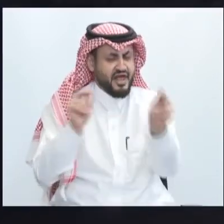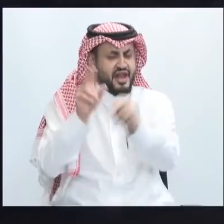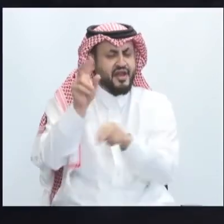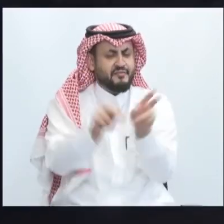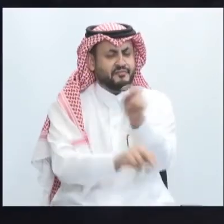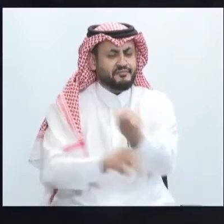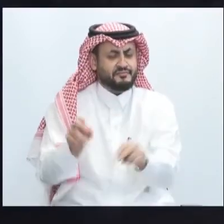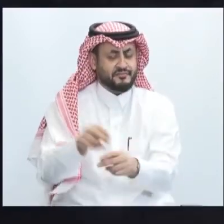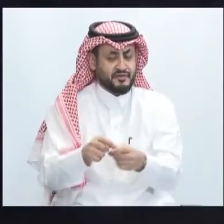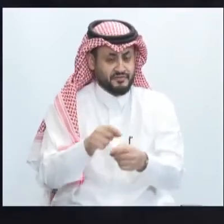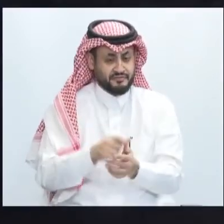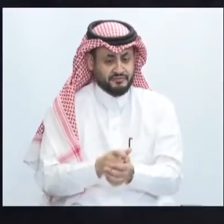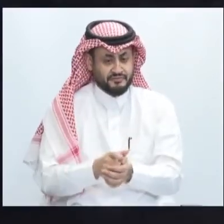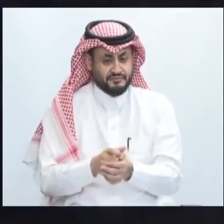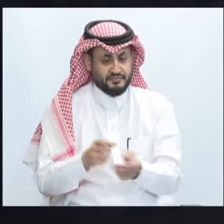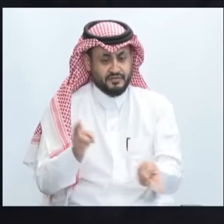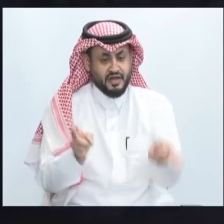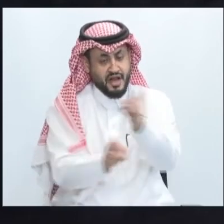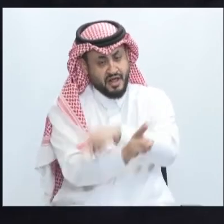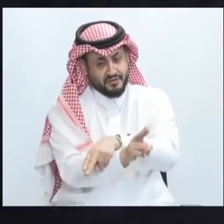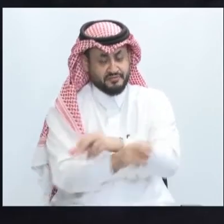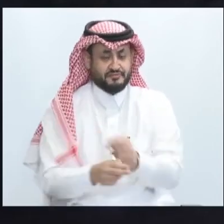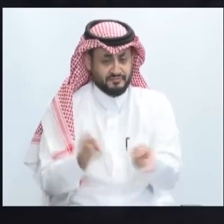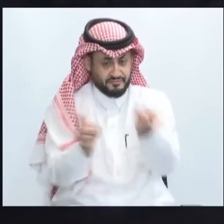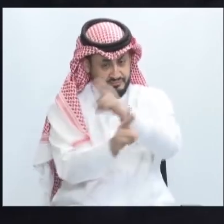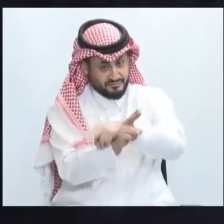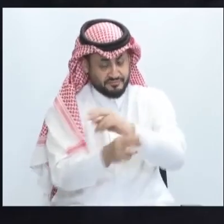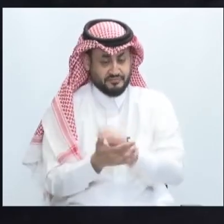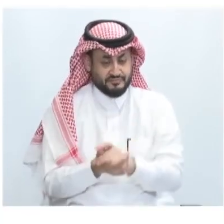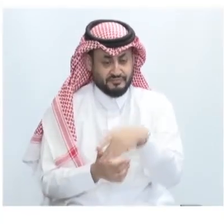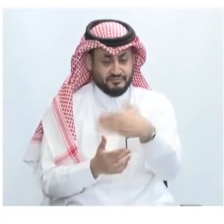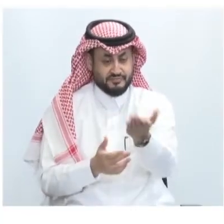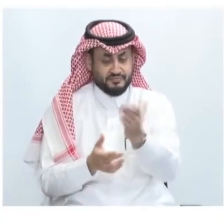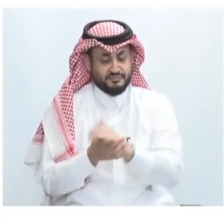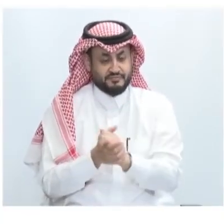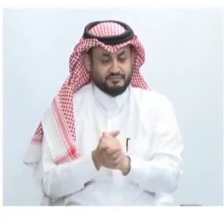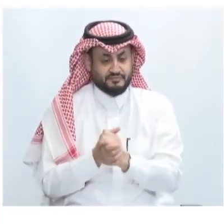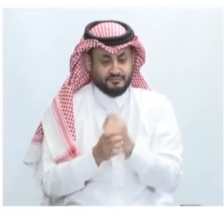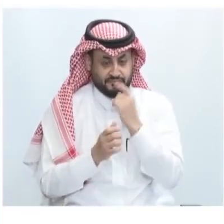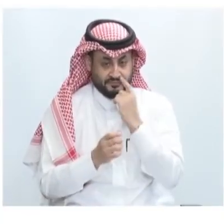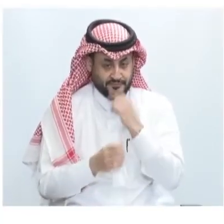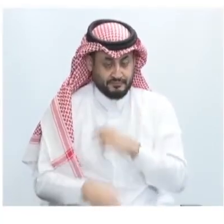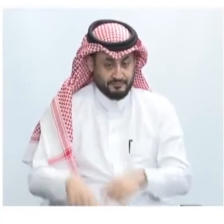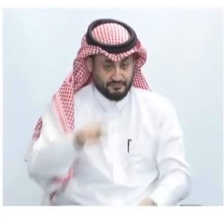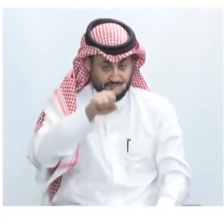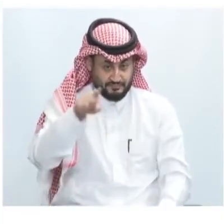We will start from Z up to A, okay? Let's start. Okay, letter Z,